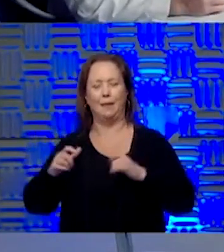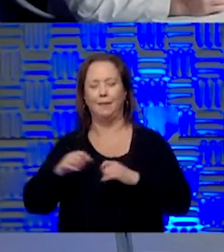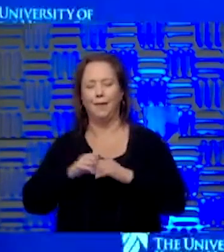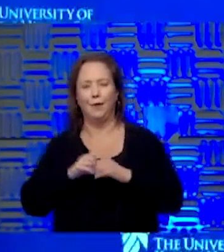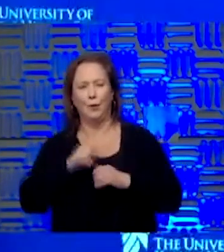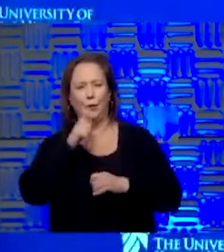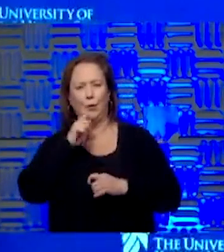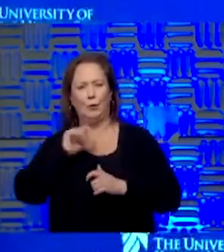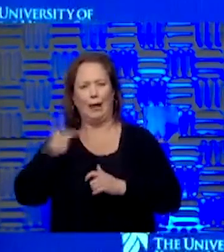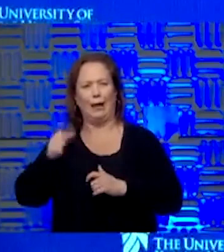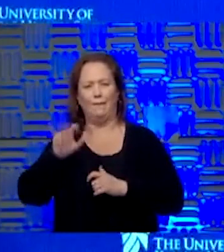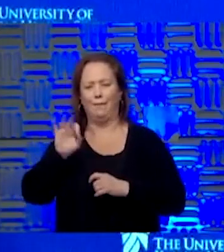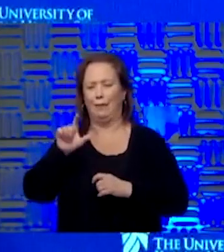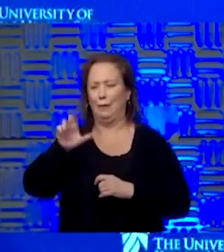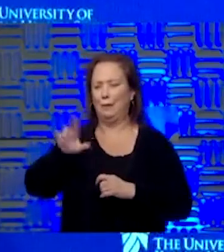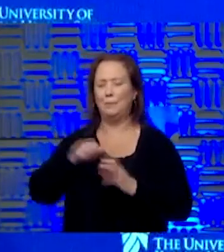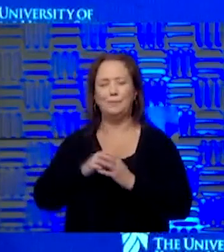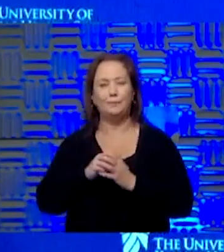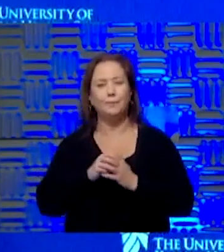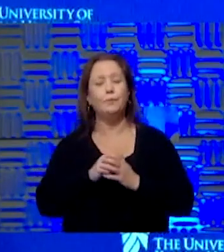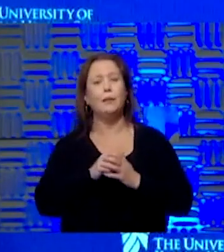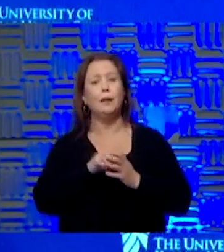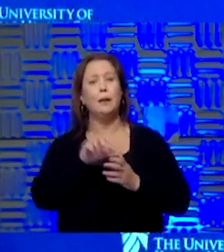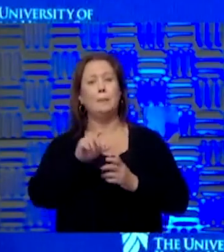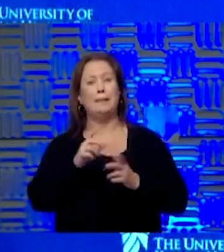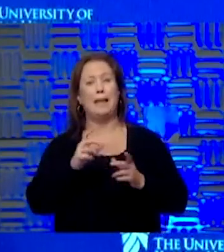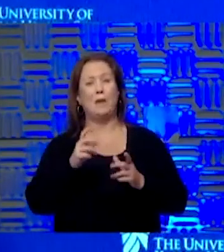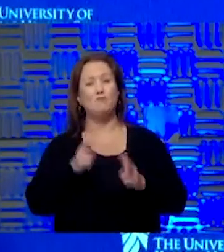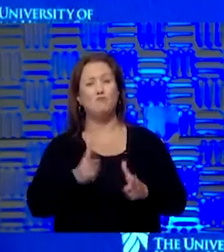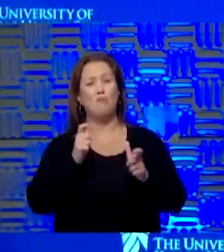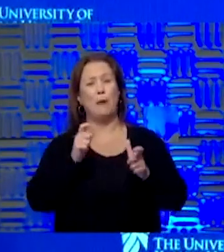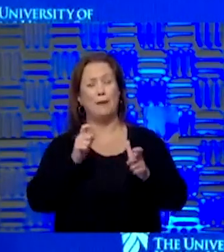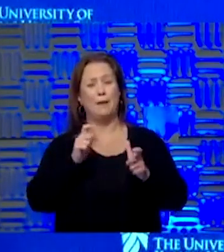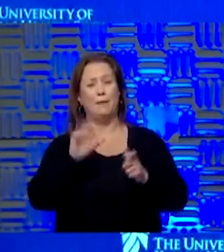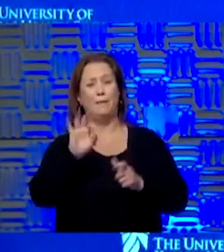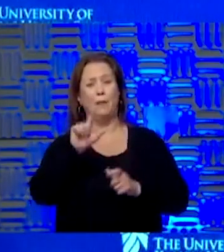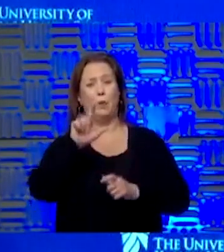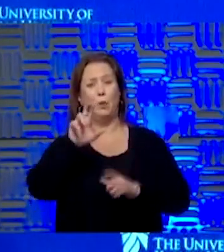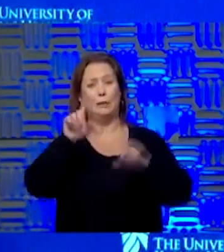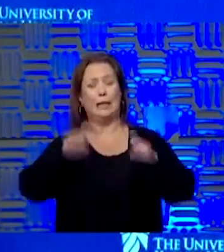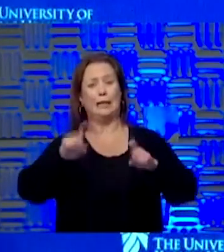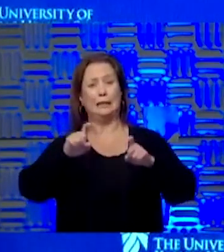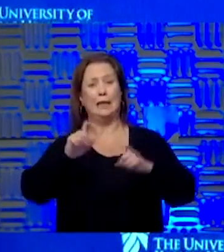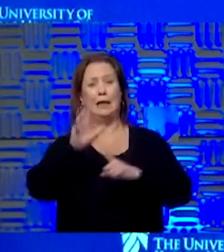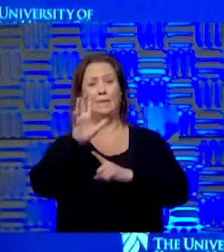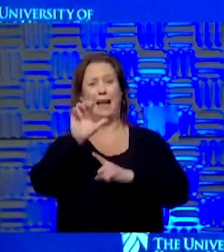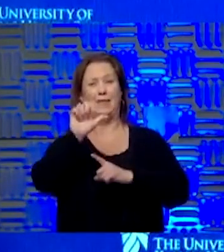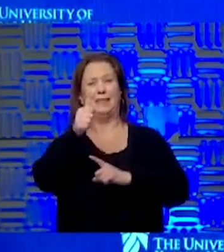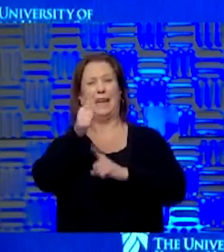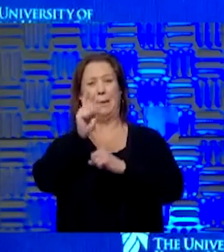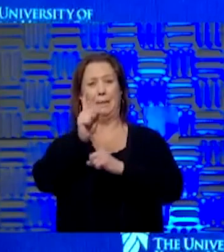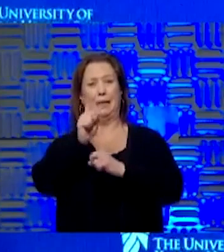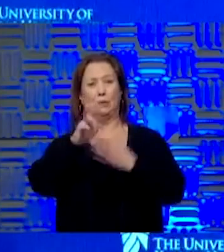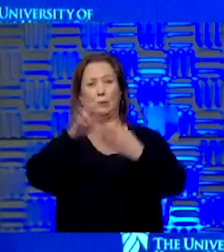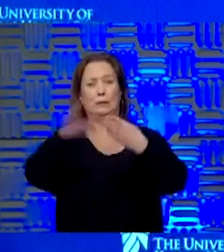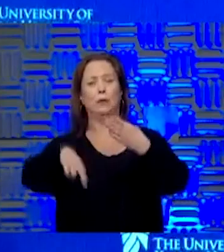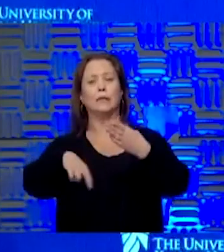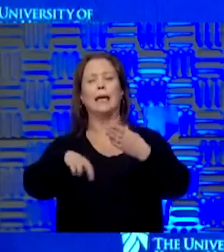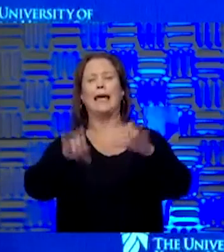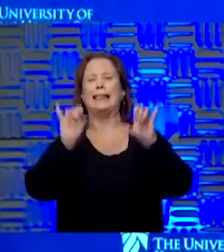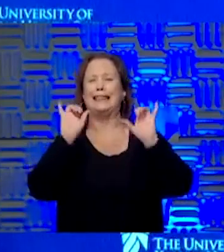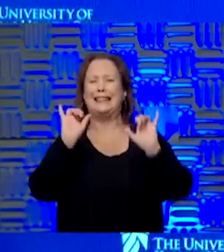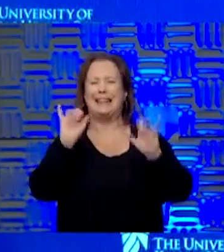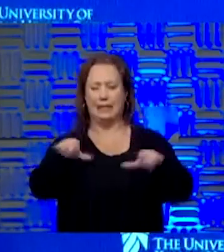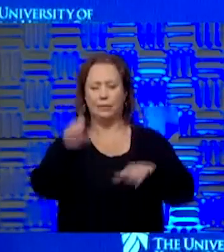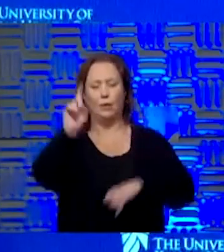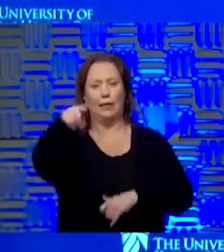I think that but you get the rapid flu test, you get it back in 5 or 10 minutes. Mm-hmm. That's what we need ultimately to do the kind of thing where